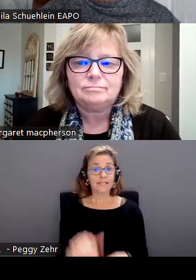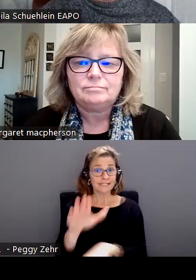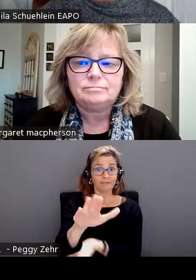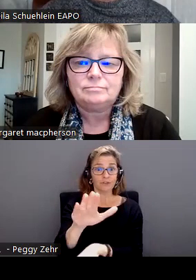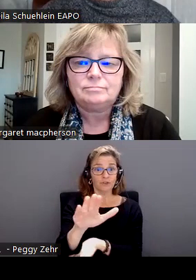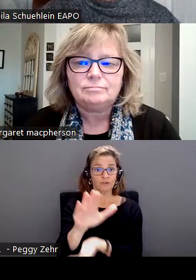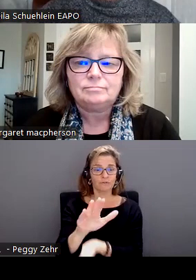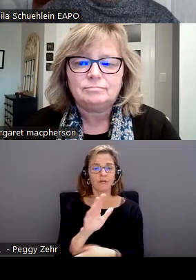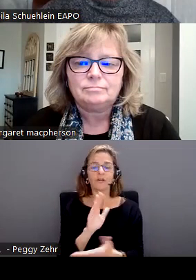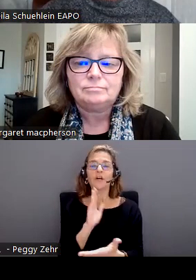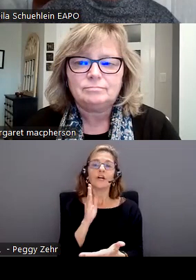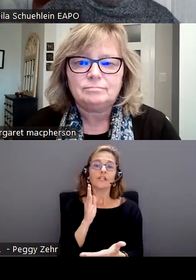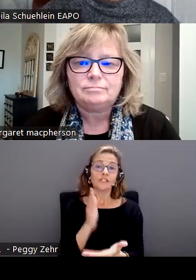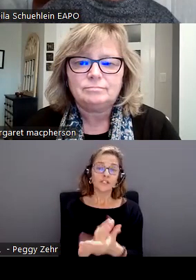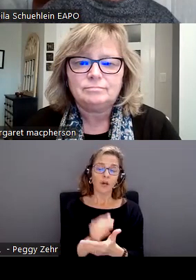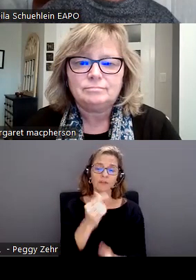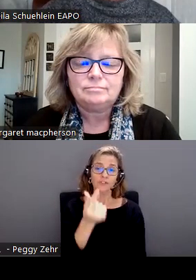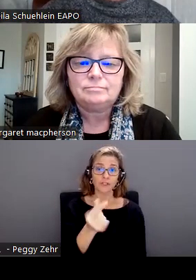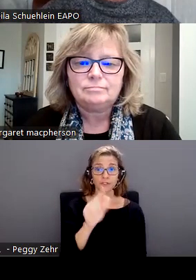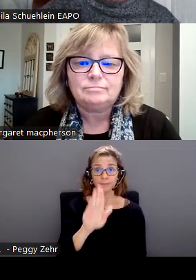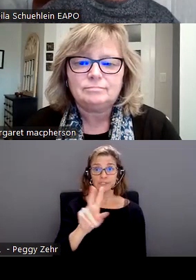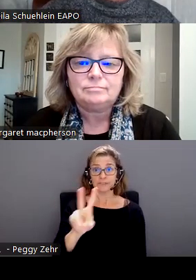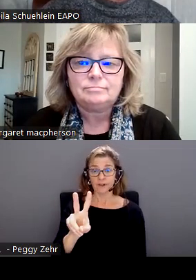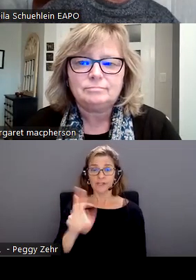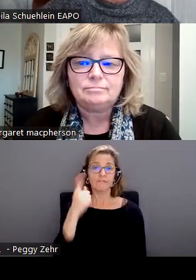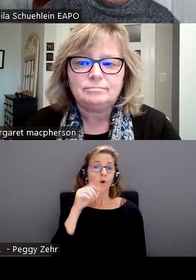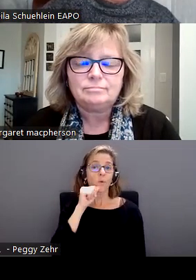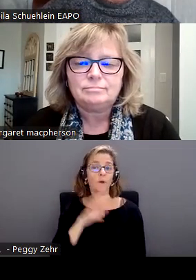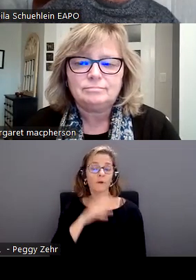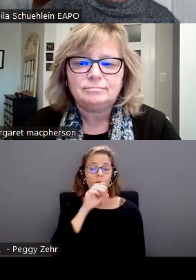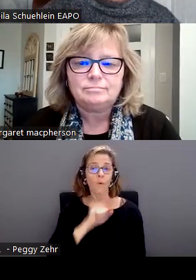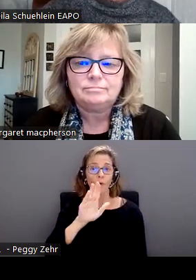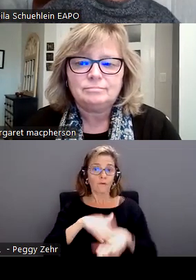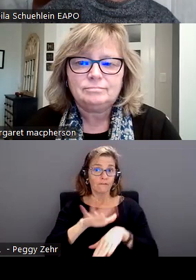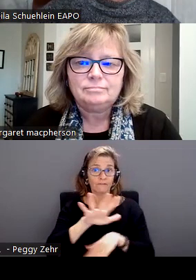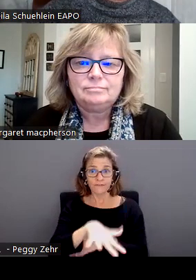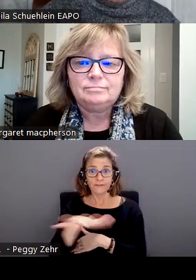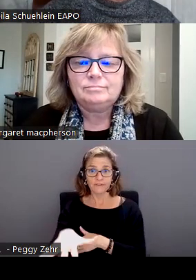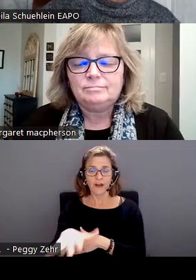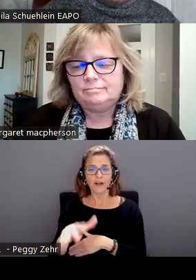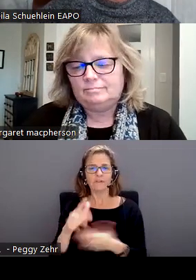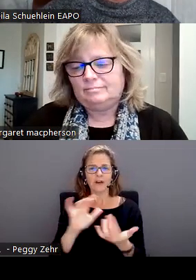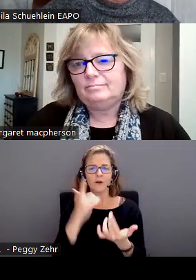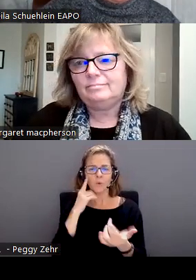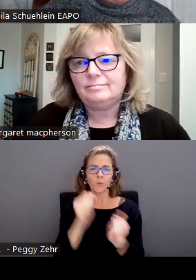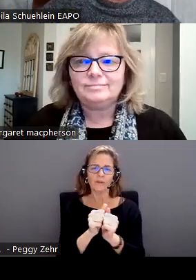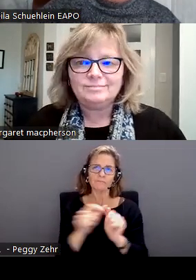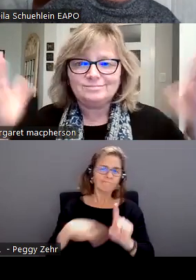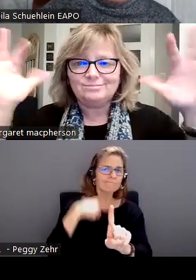Gender-Based Violence in Women 55 Plus Through Promising Practices, I'd like to first introduce Margaret